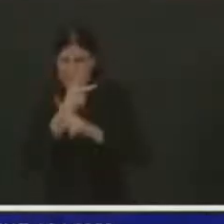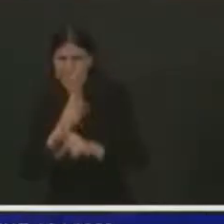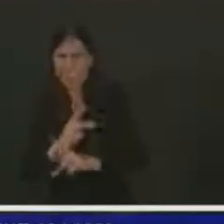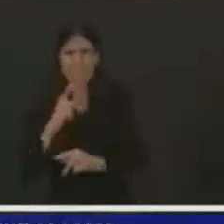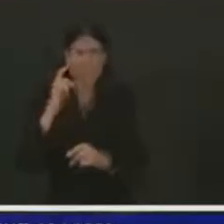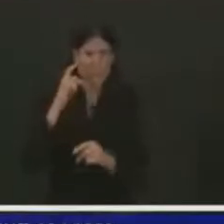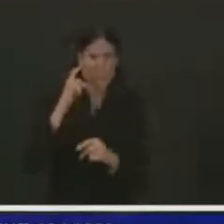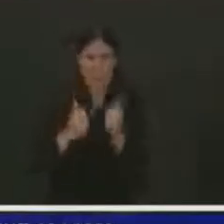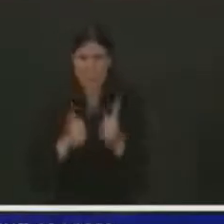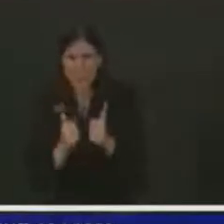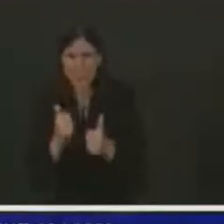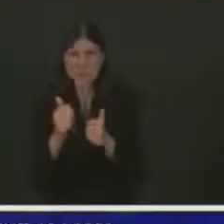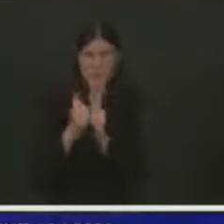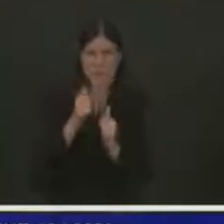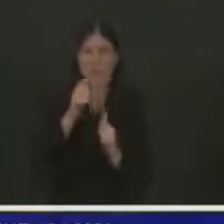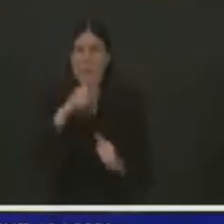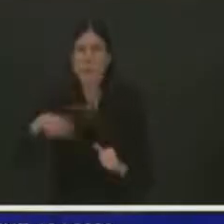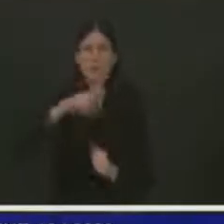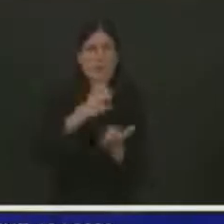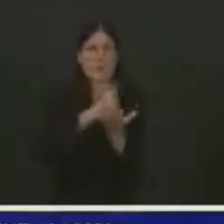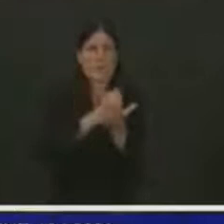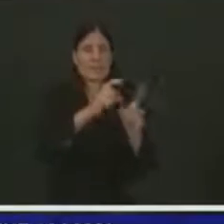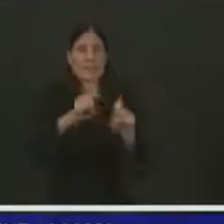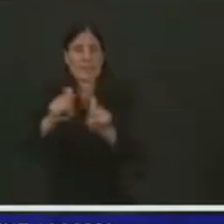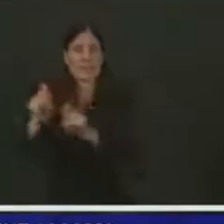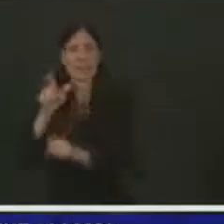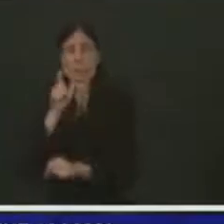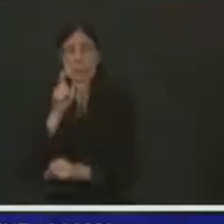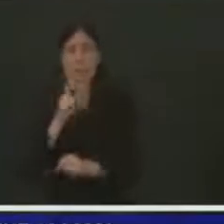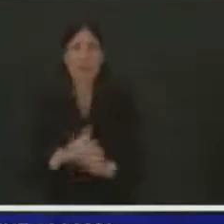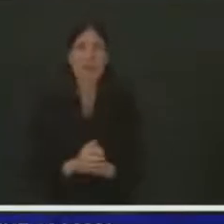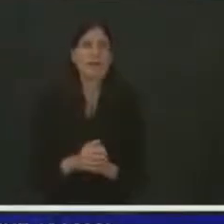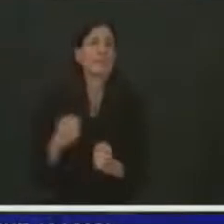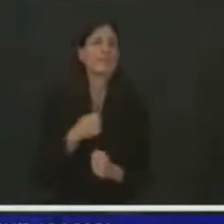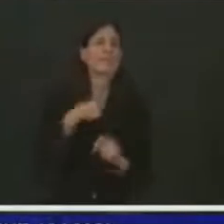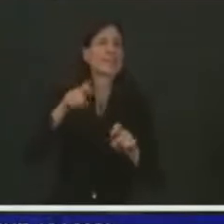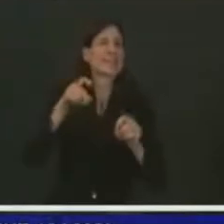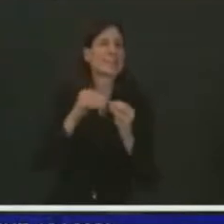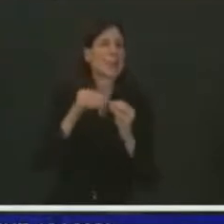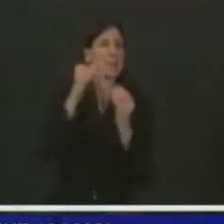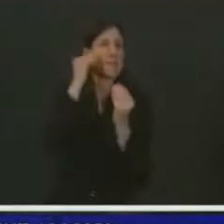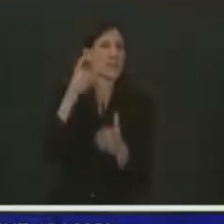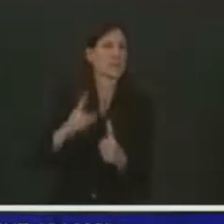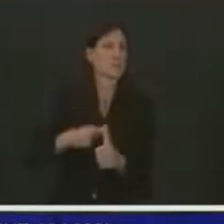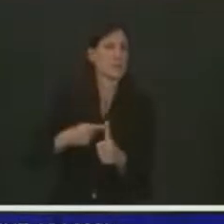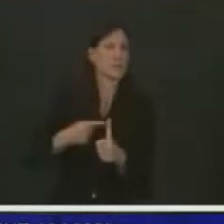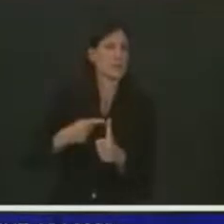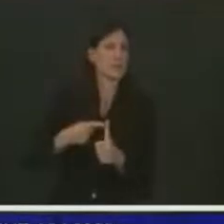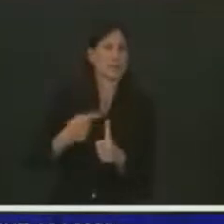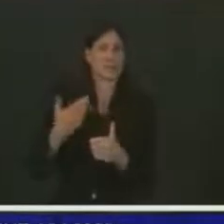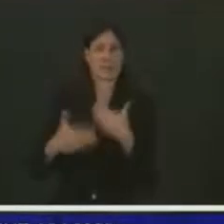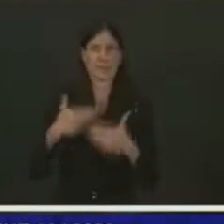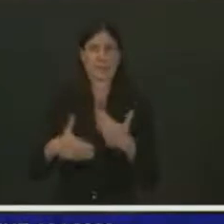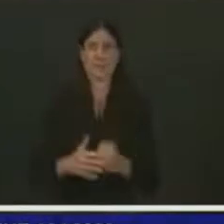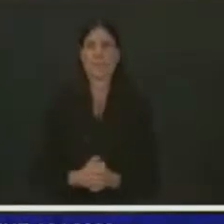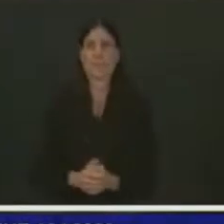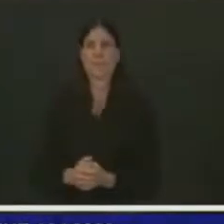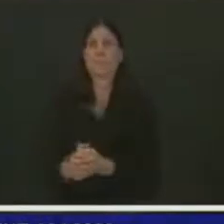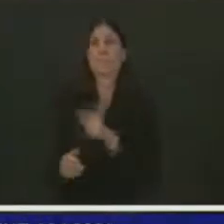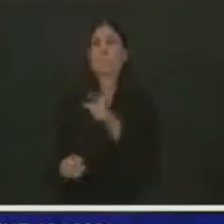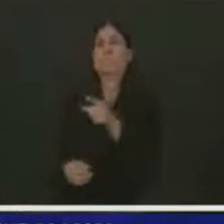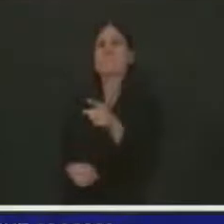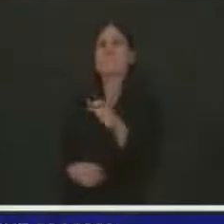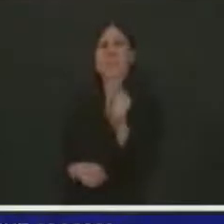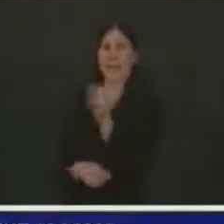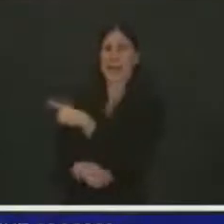about COVID-19, and we'll have more information about the best next direction to go. In sort of layman's terms on two